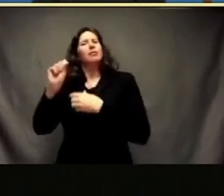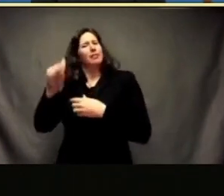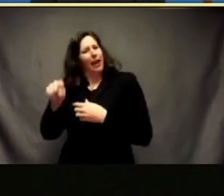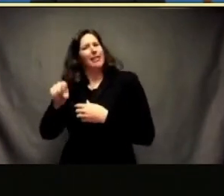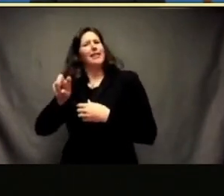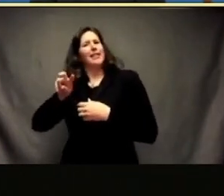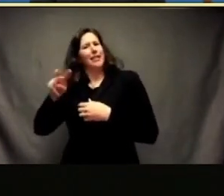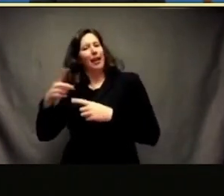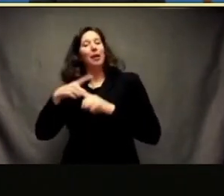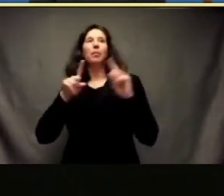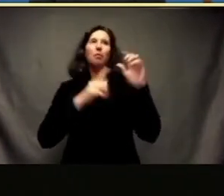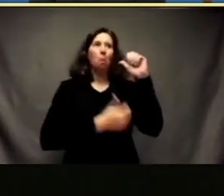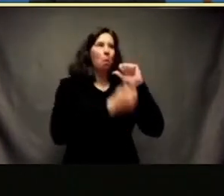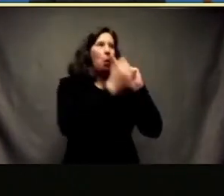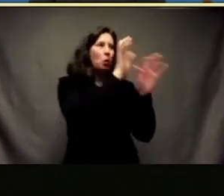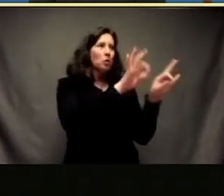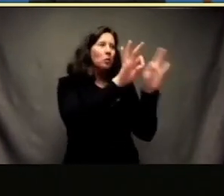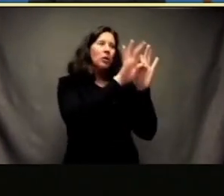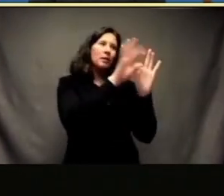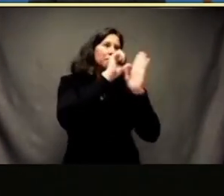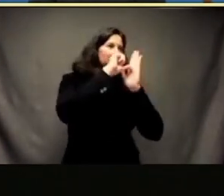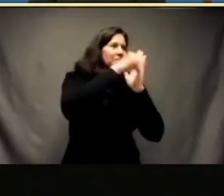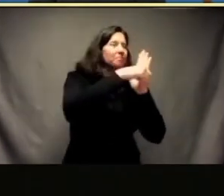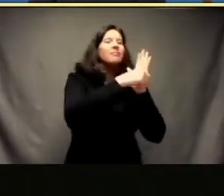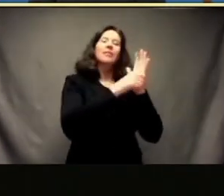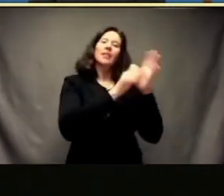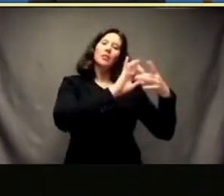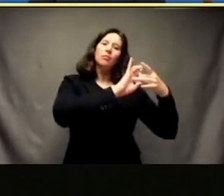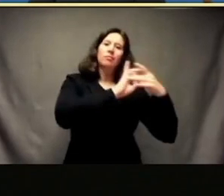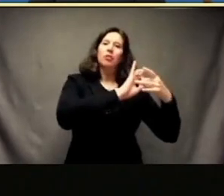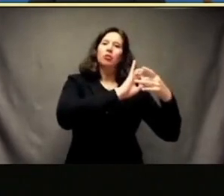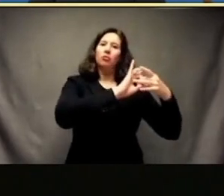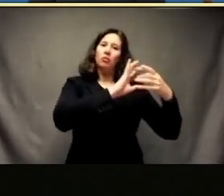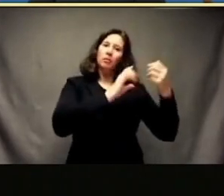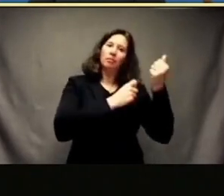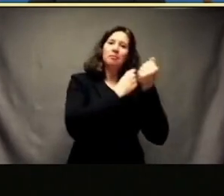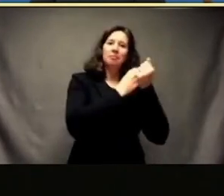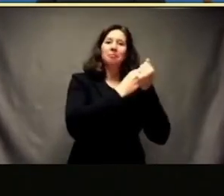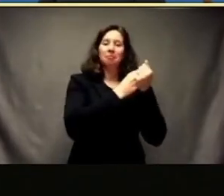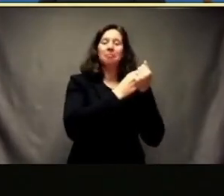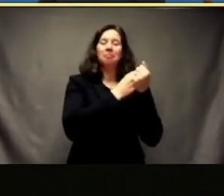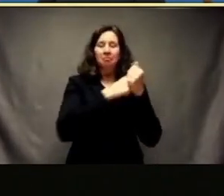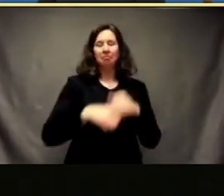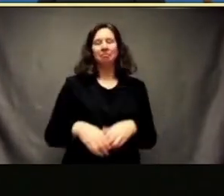every aspect of the FCL design is supporting that relationship building.